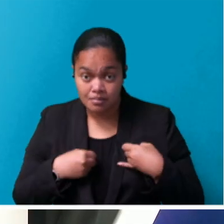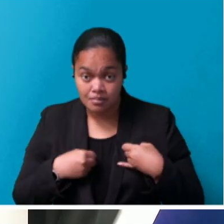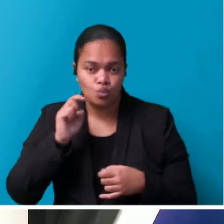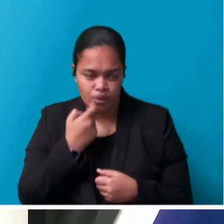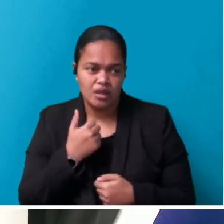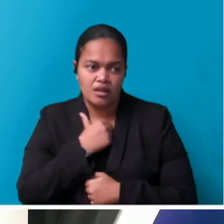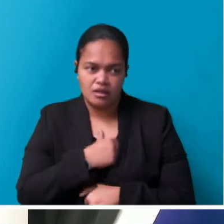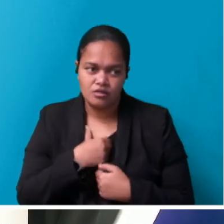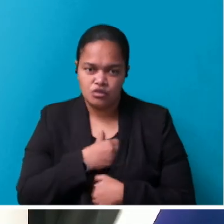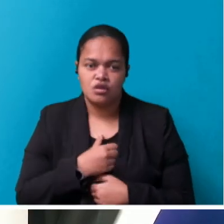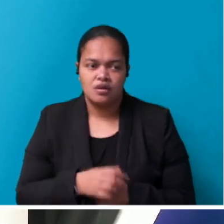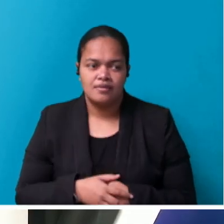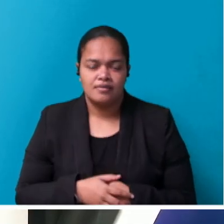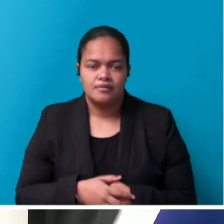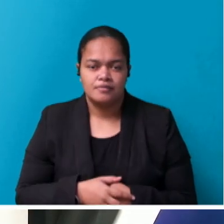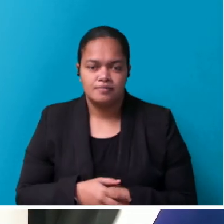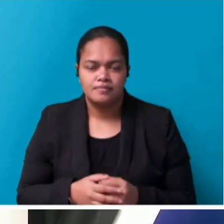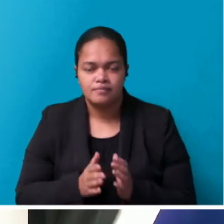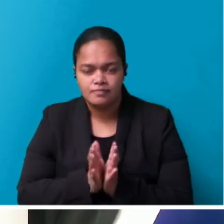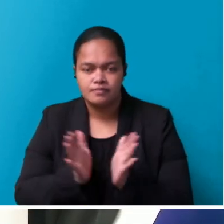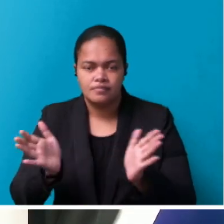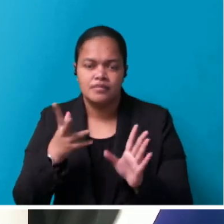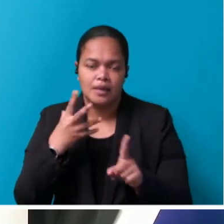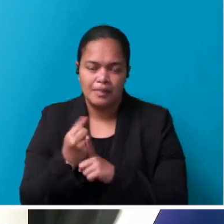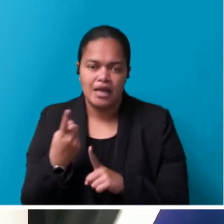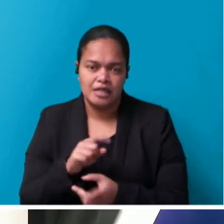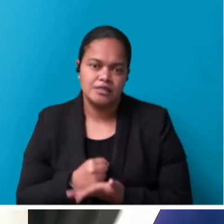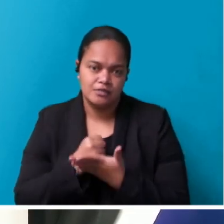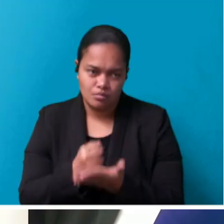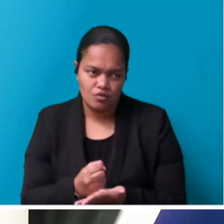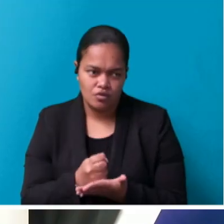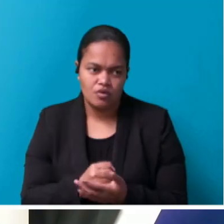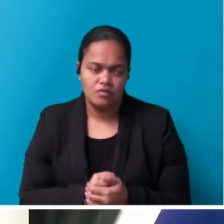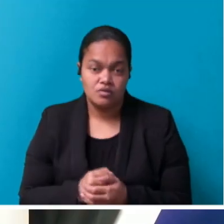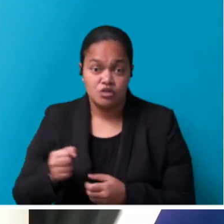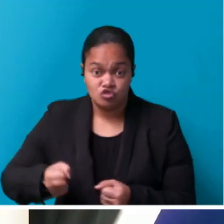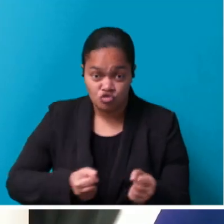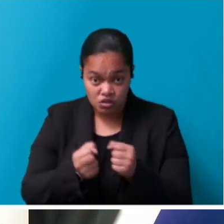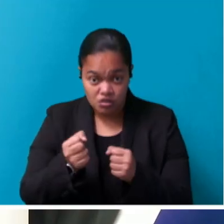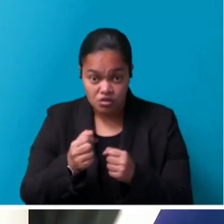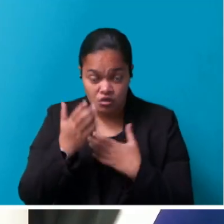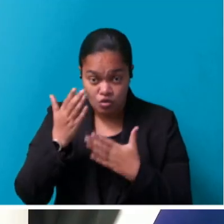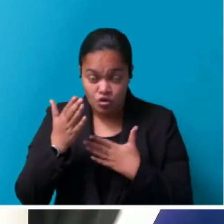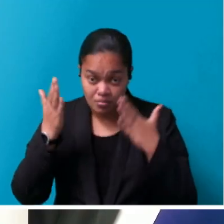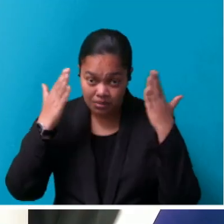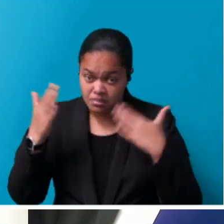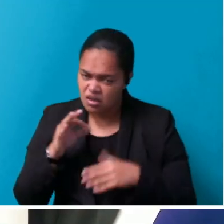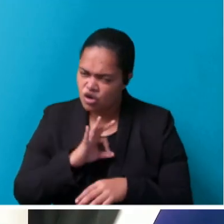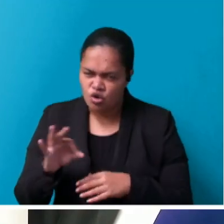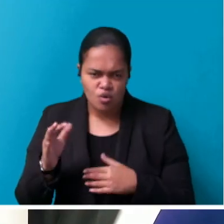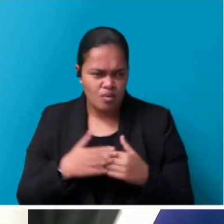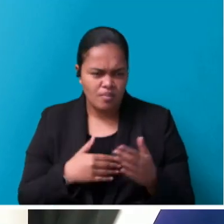enjoy broad-based impact and support. A strategy, Honorable Speaker, no matter how well-worded